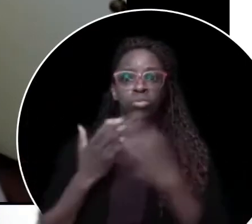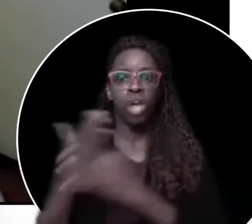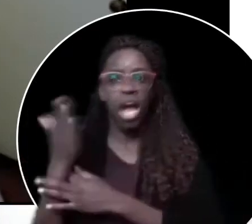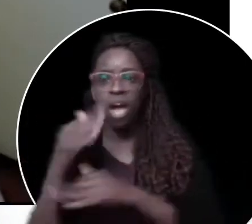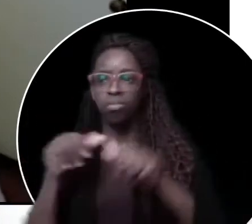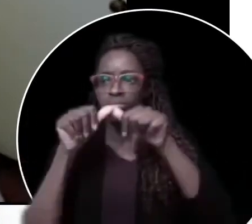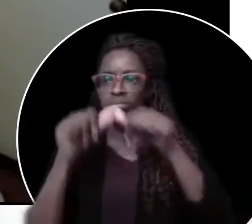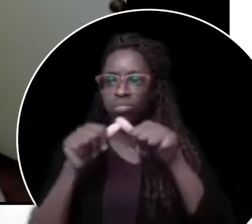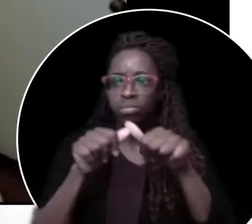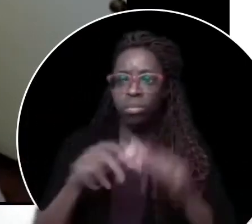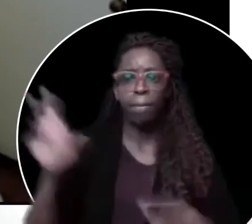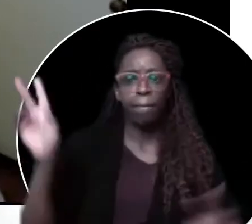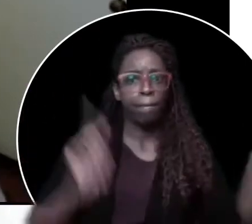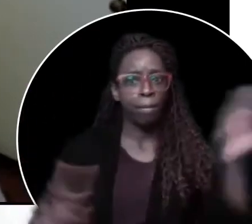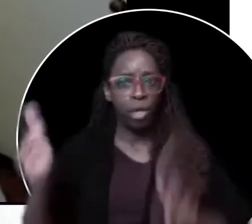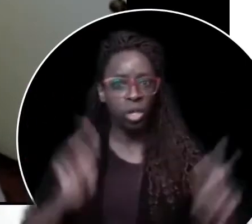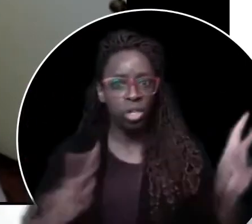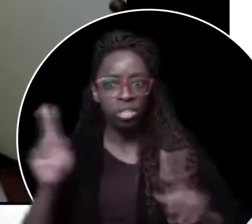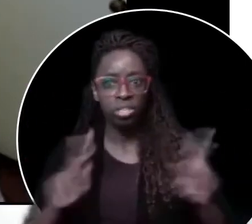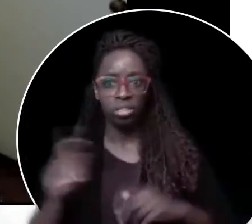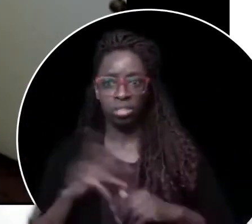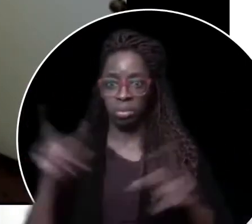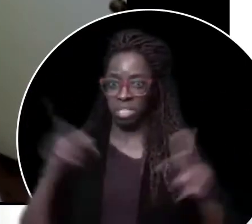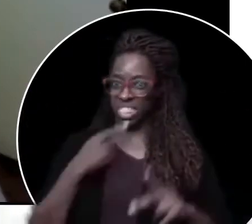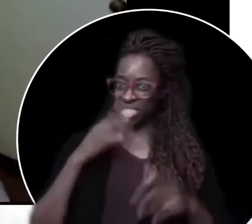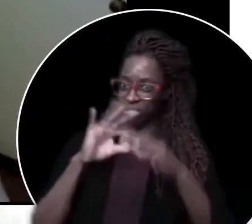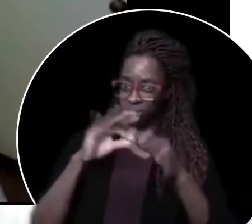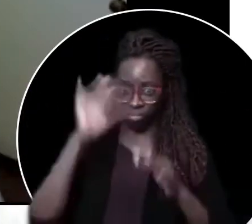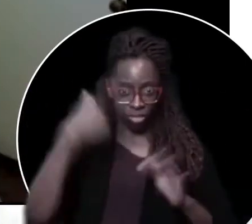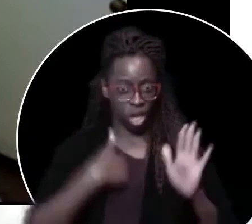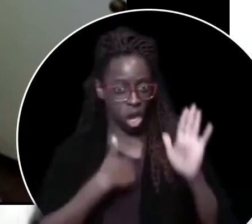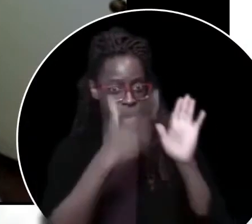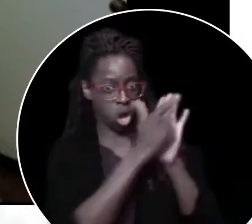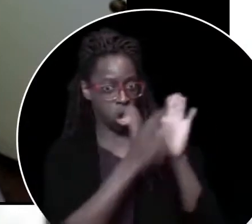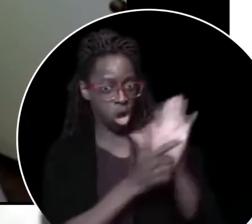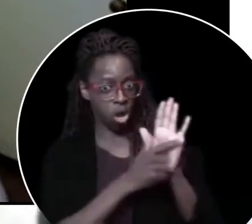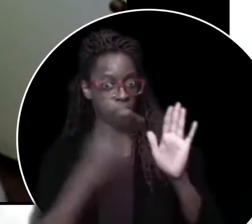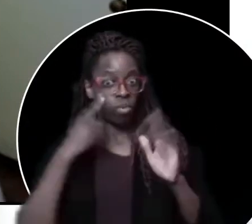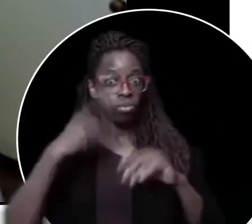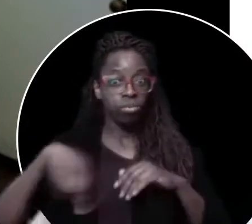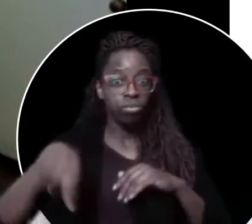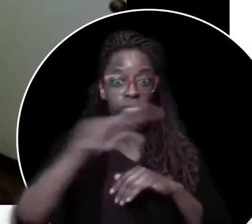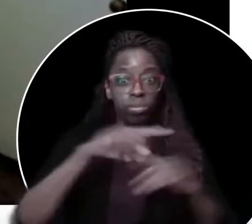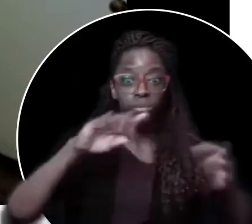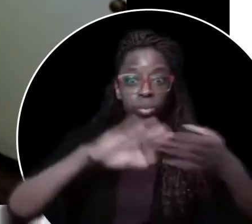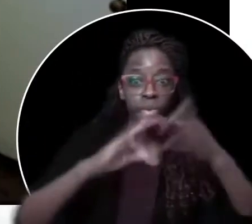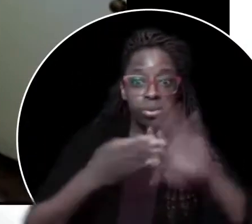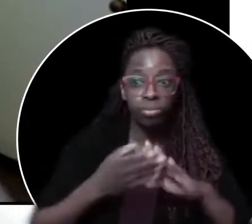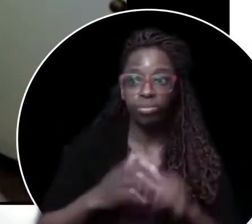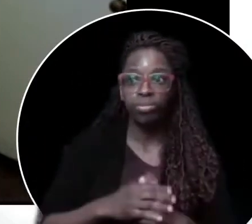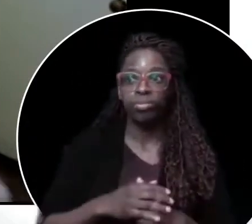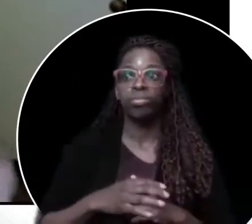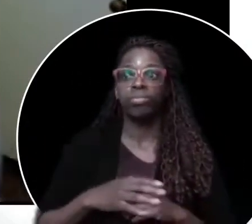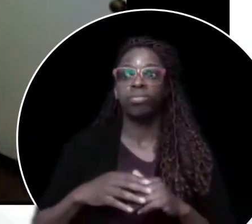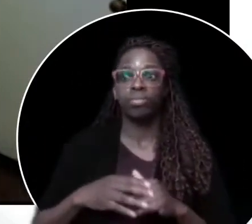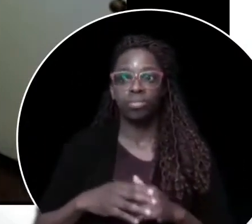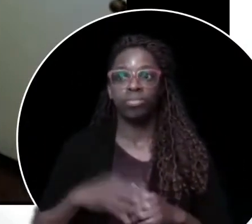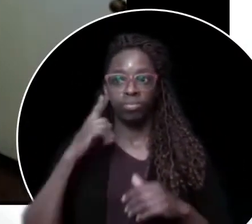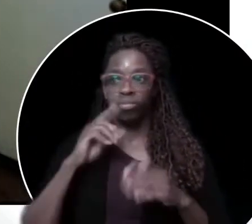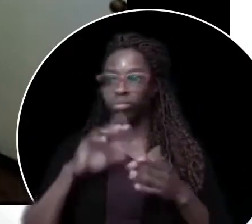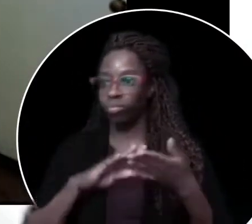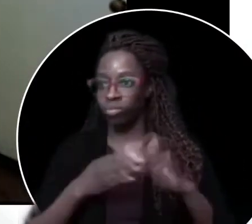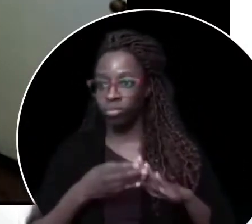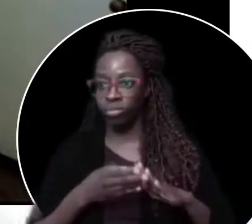community. The community will help me figure out what it is that needs to be done. I will not identify myself as working on